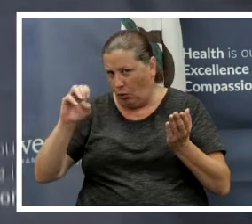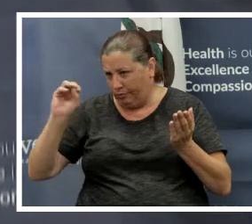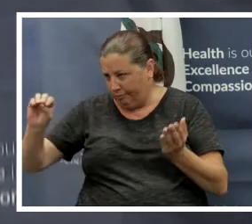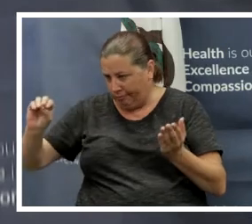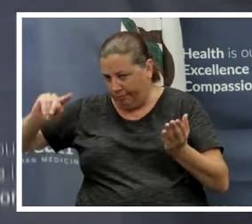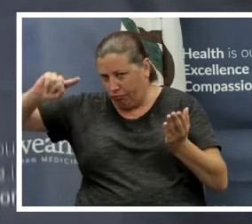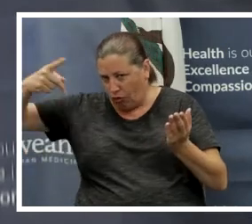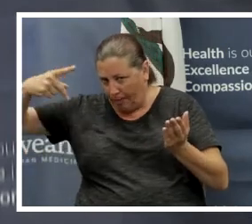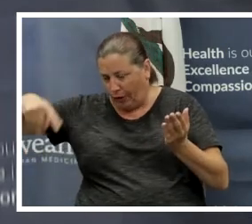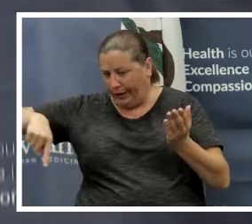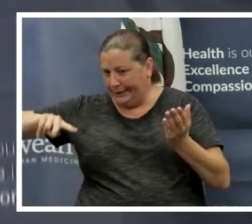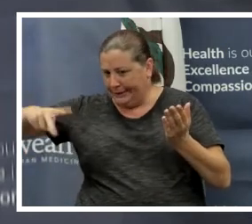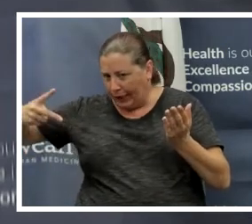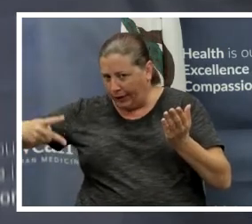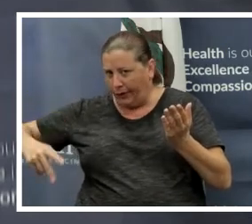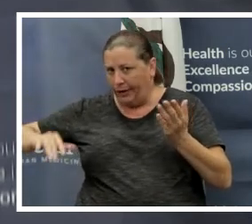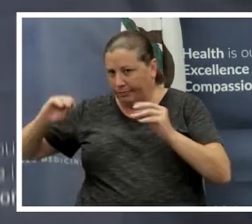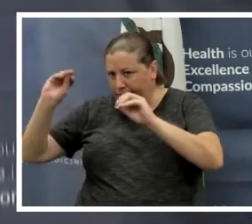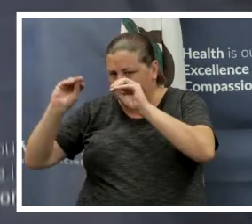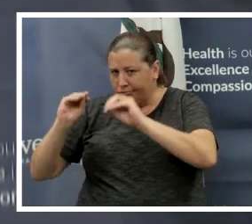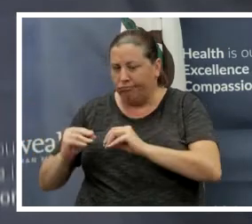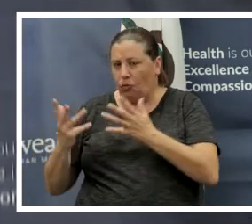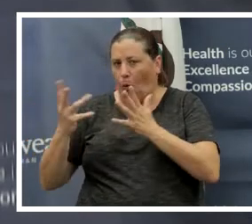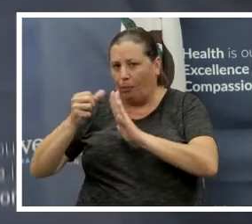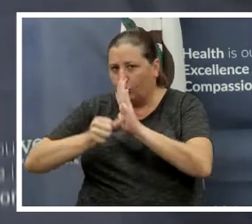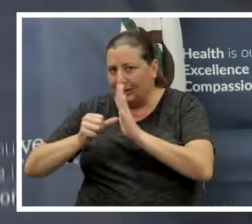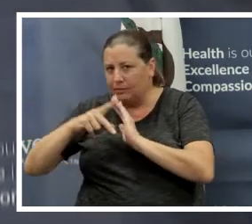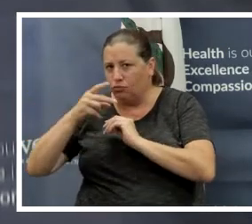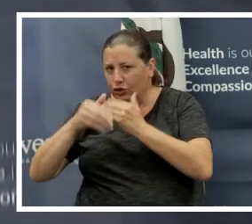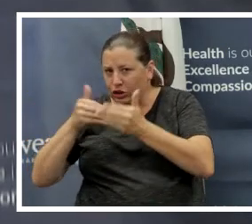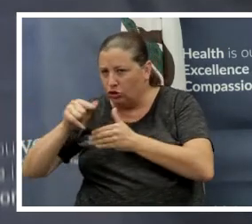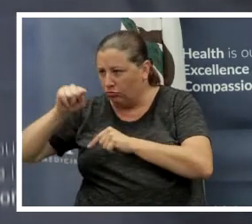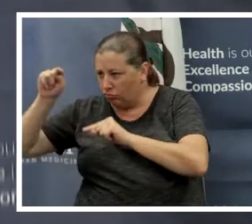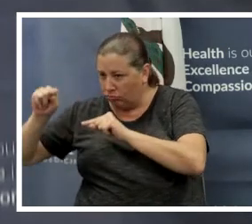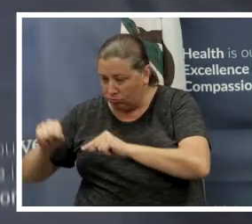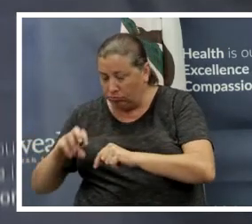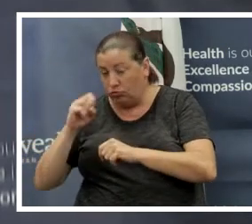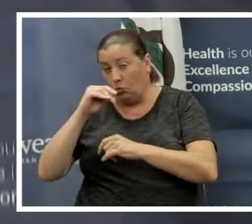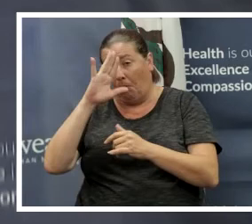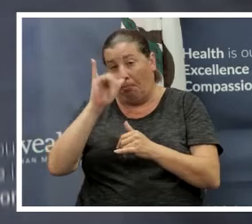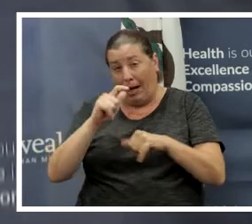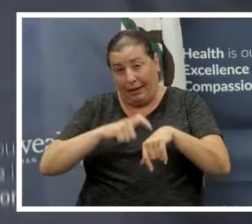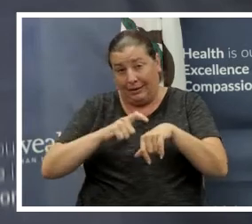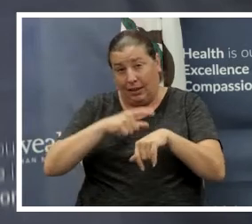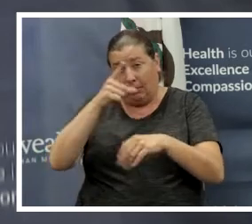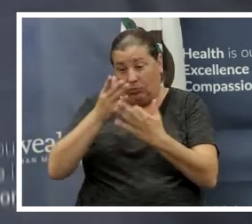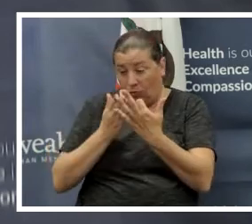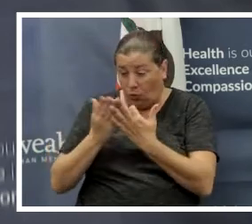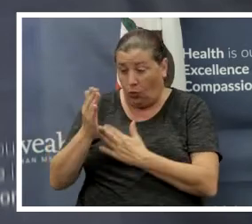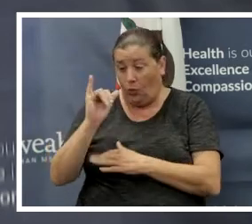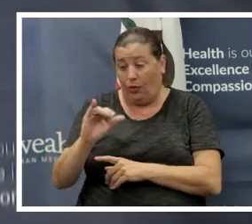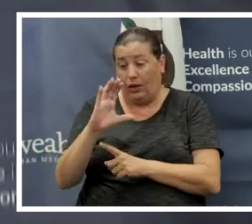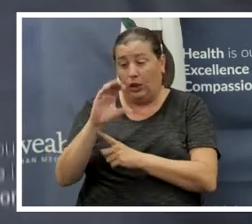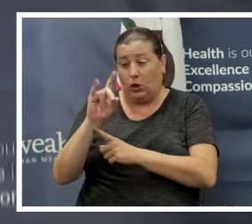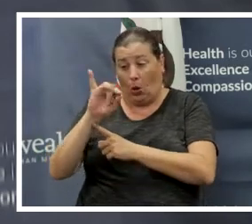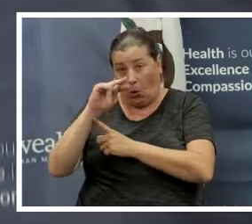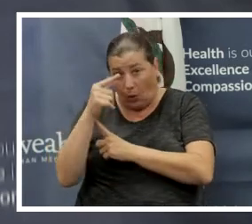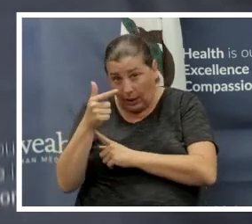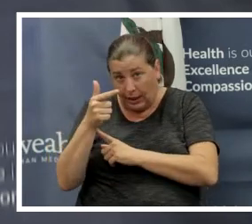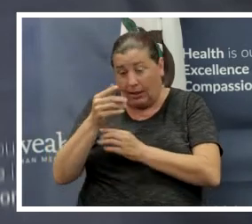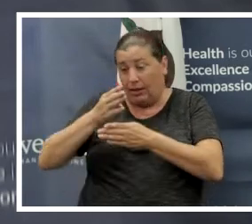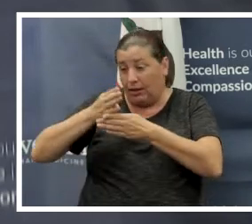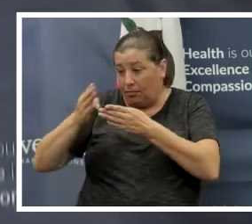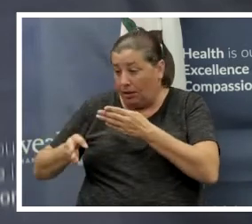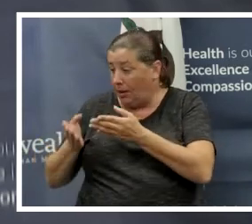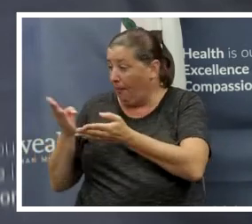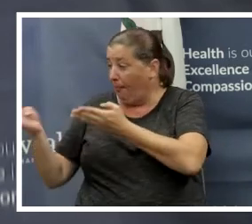secondary diagnoses, all the procedures that were done and everything. So by the time you get through all that coding, it's complete, you now bill it to the